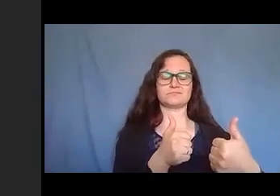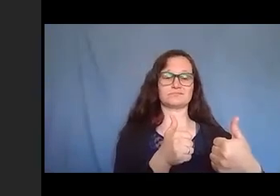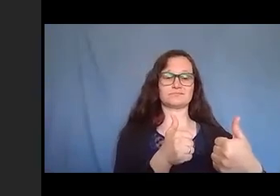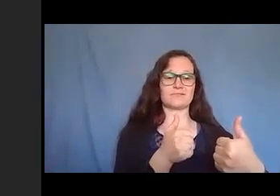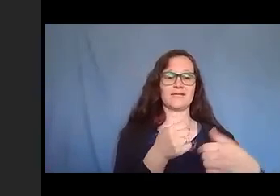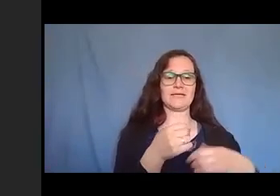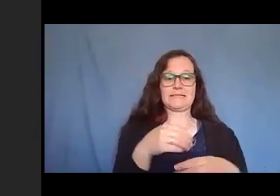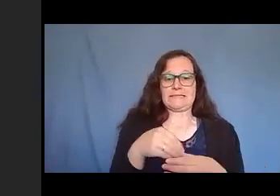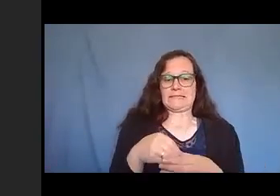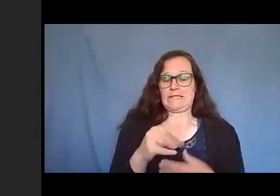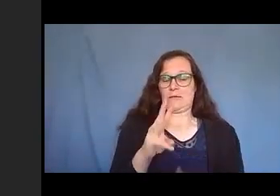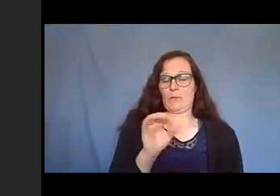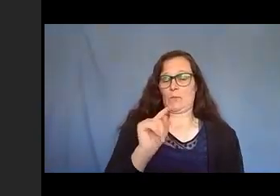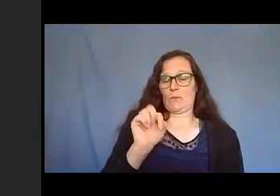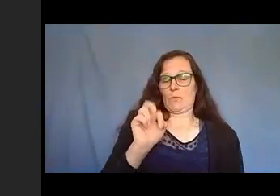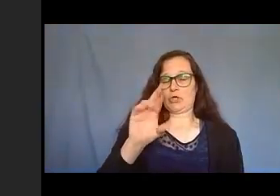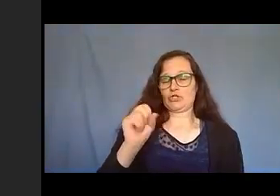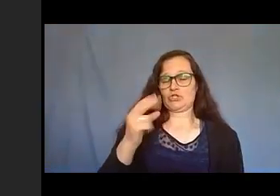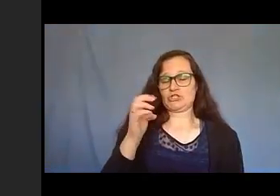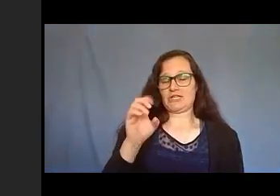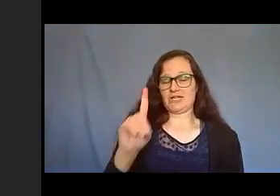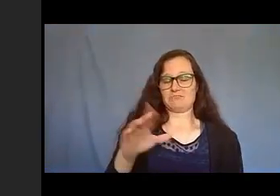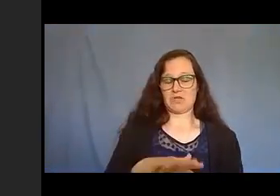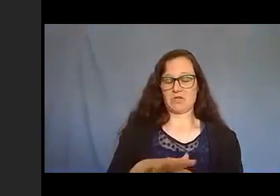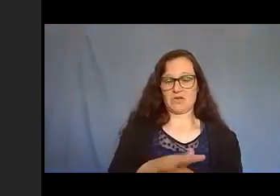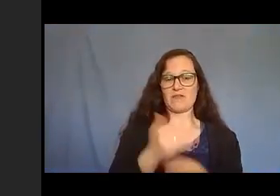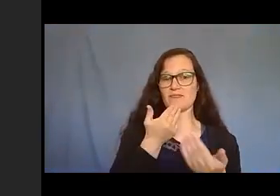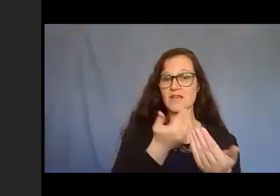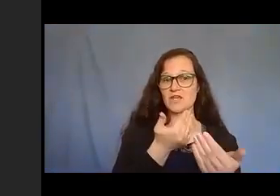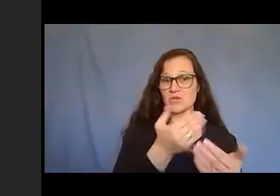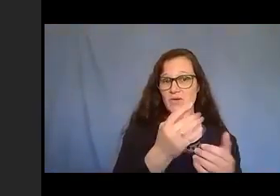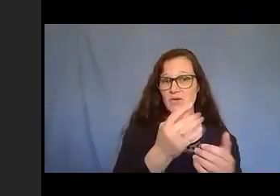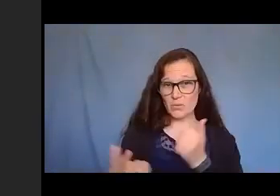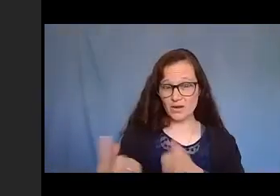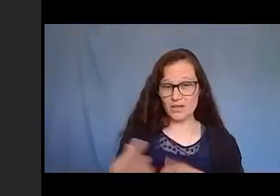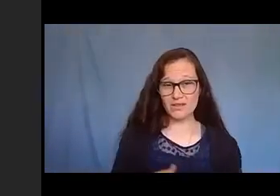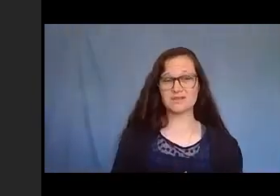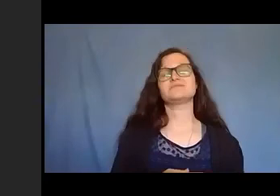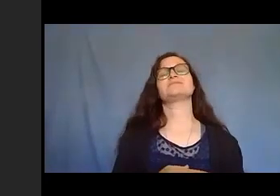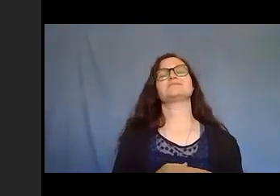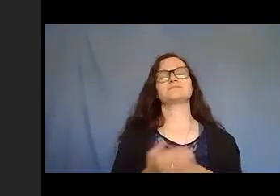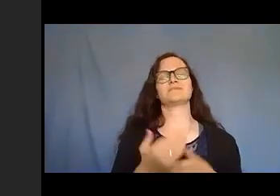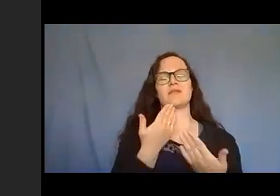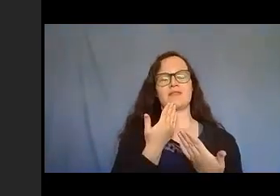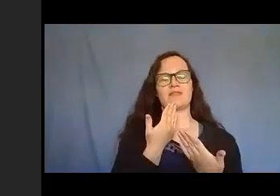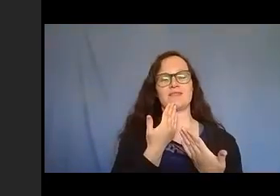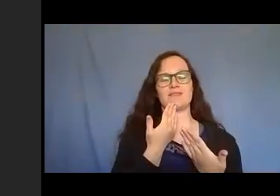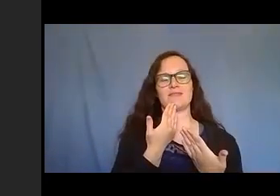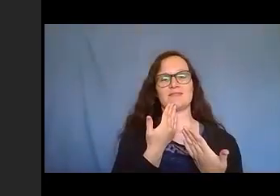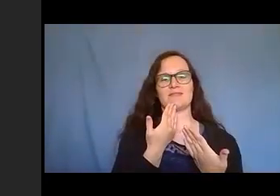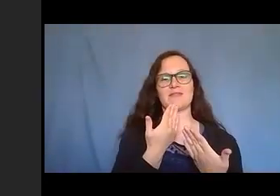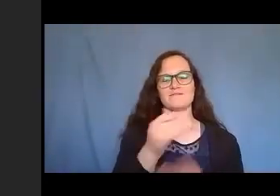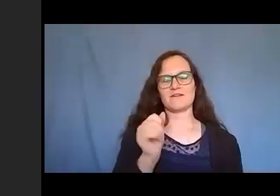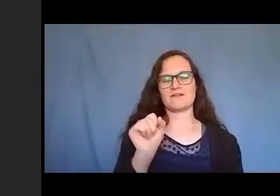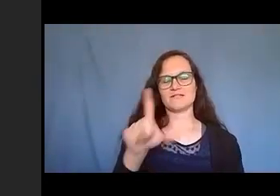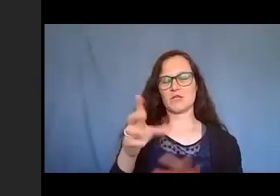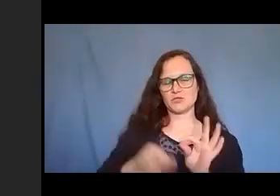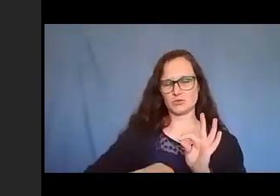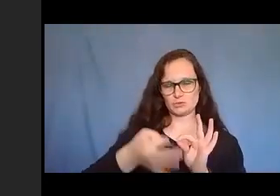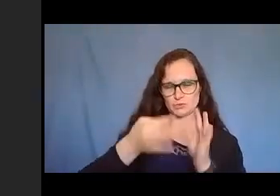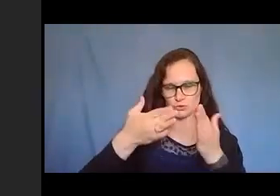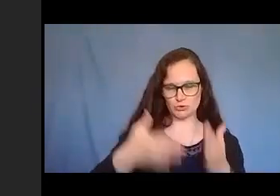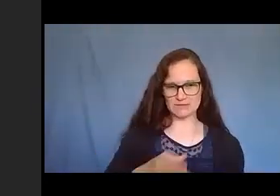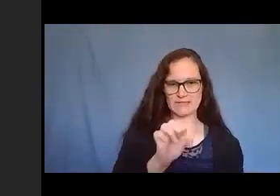watershed area. So thank you, everyone. Thank you as well to our ASL interpreters,